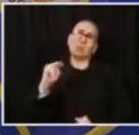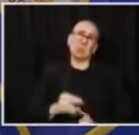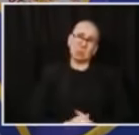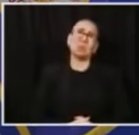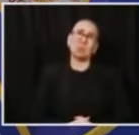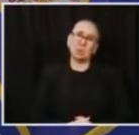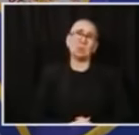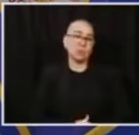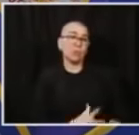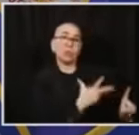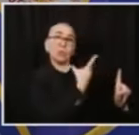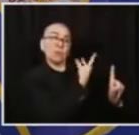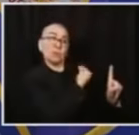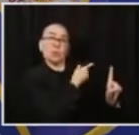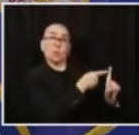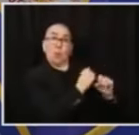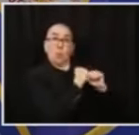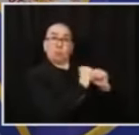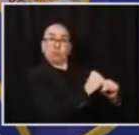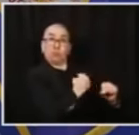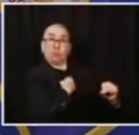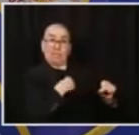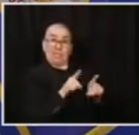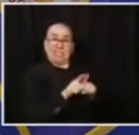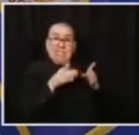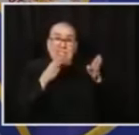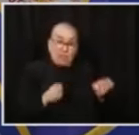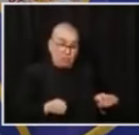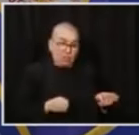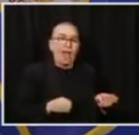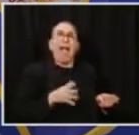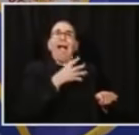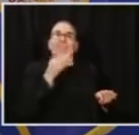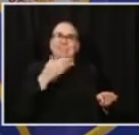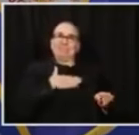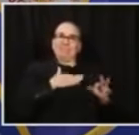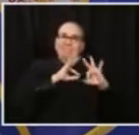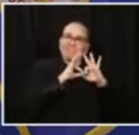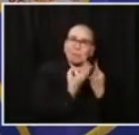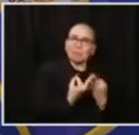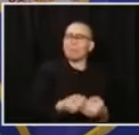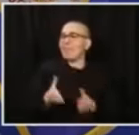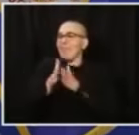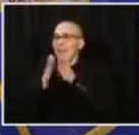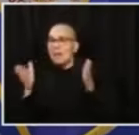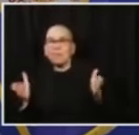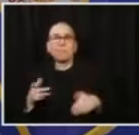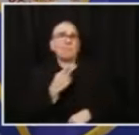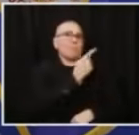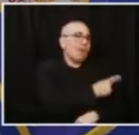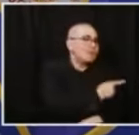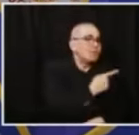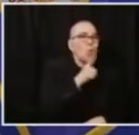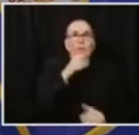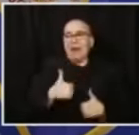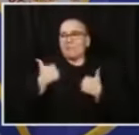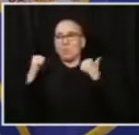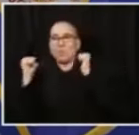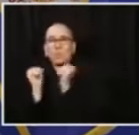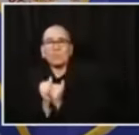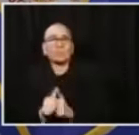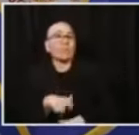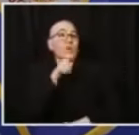as individuals, our families, our patients, and our residents. But a safe and effective vaccine is